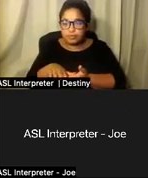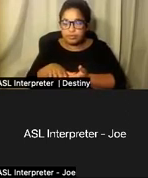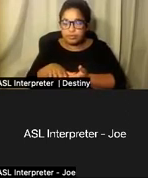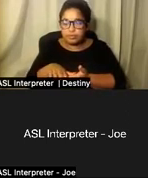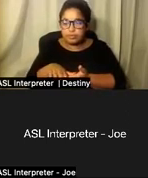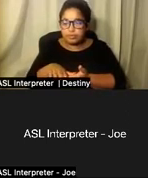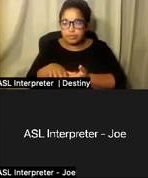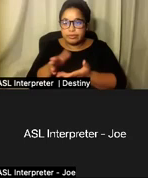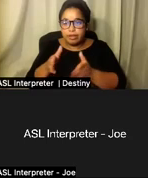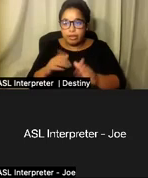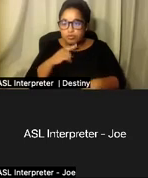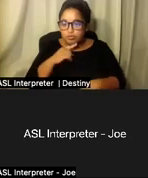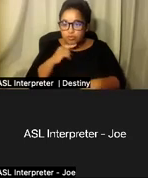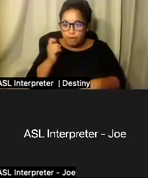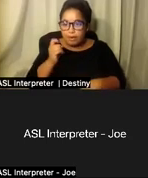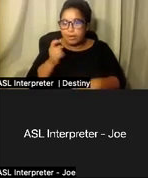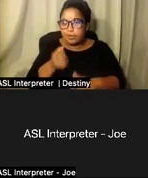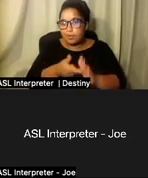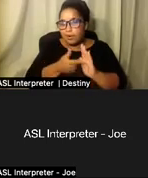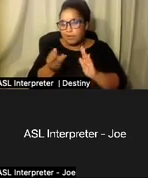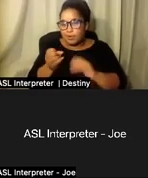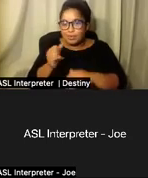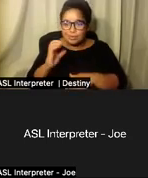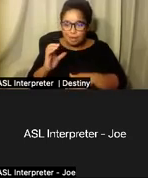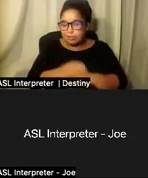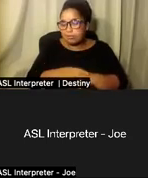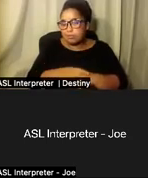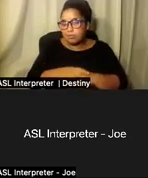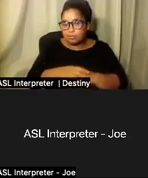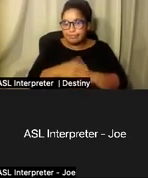You let it dry, and it just takes a few seconds, as you saw.